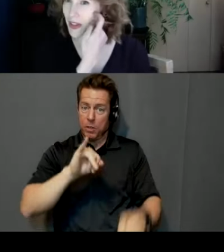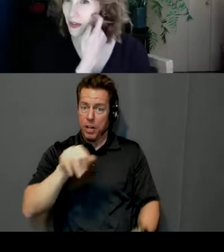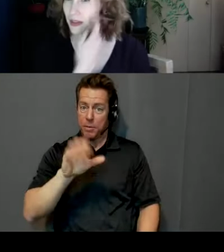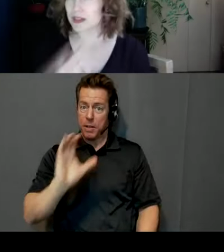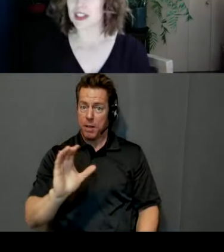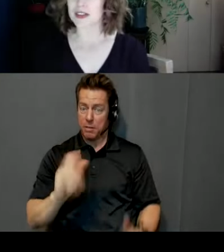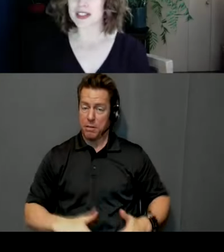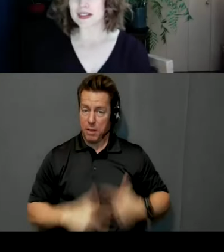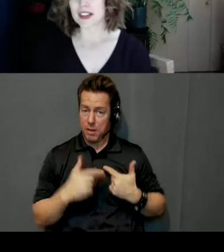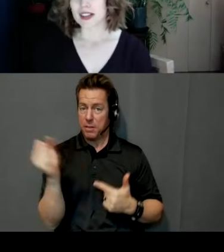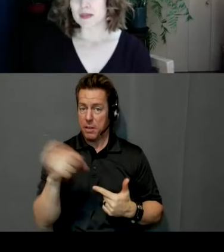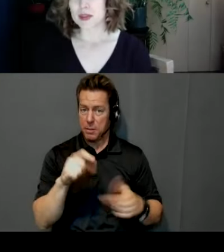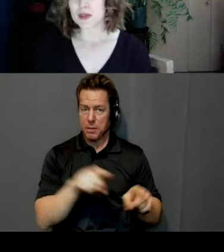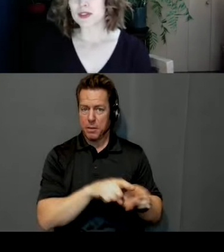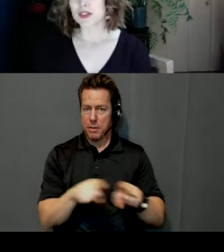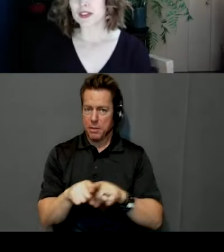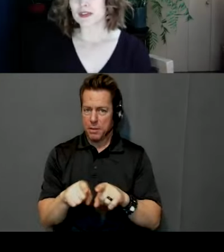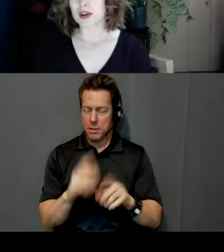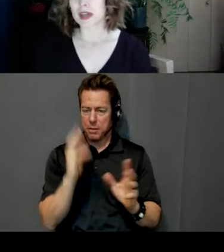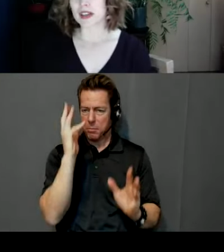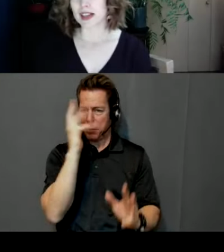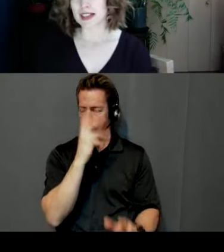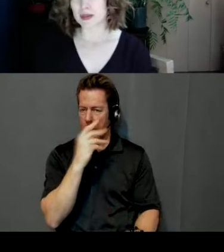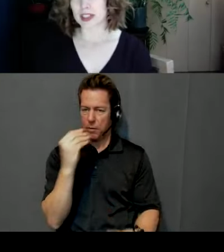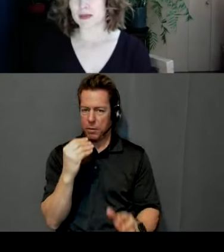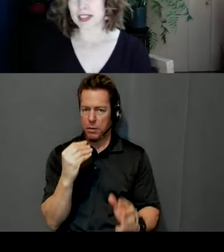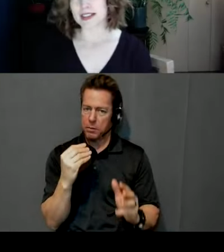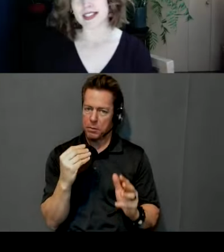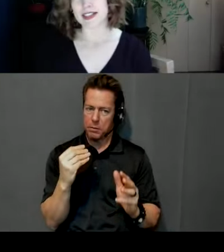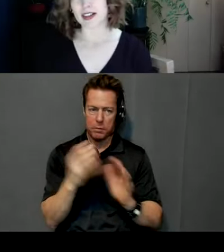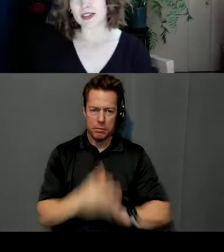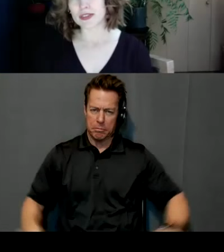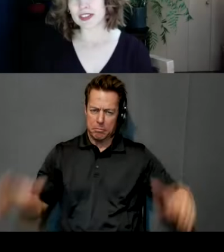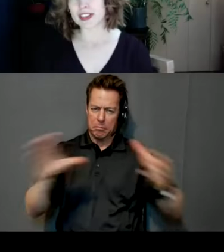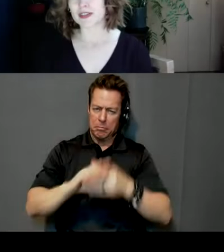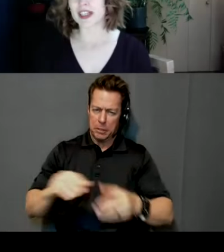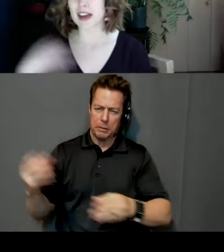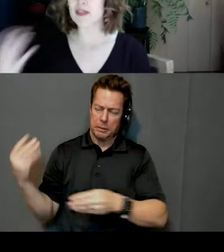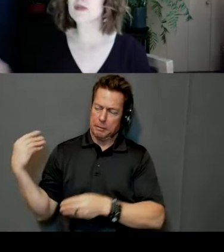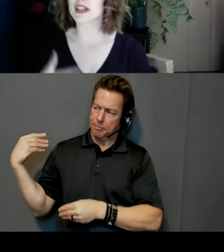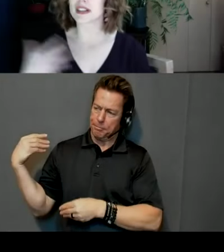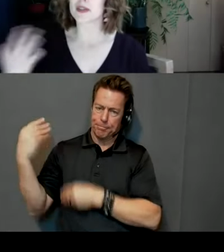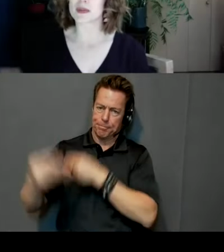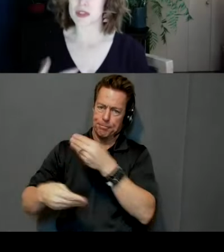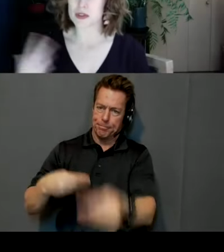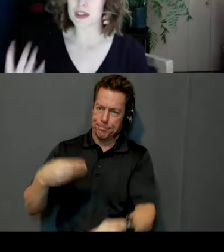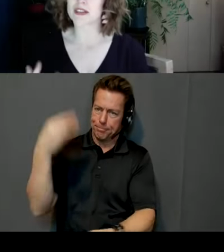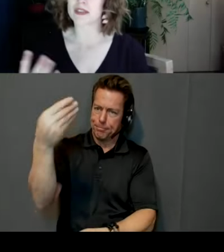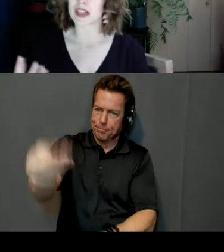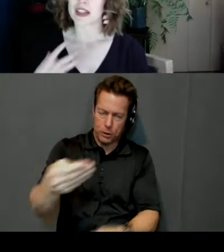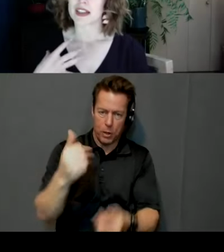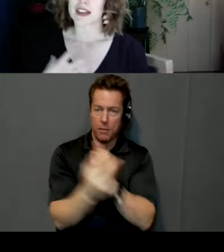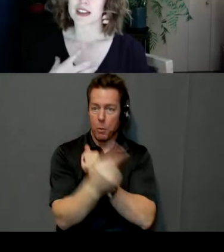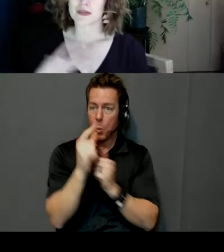but also this beautiful growing legacy within the residency itself. Like everyone who comes through kind